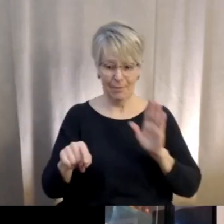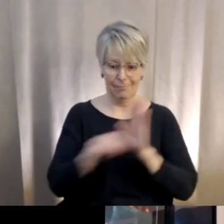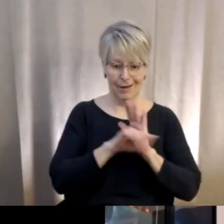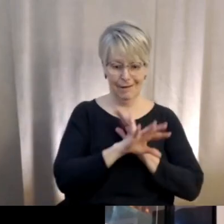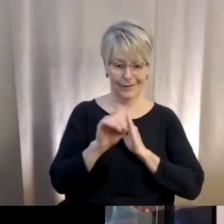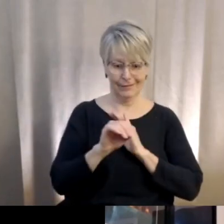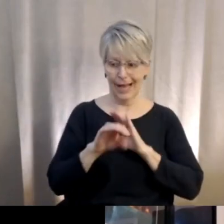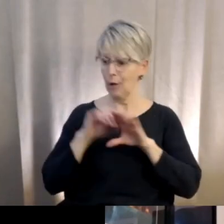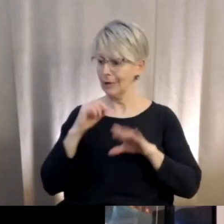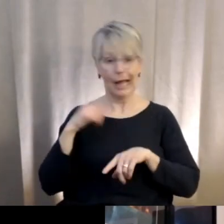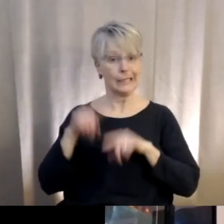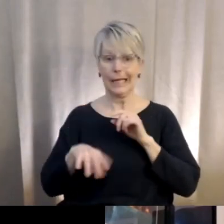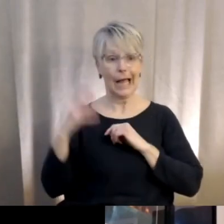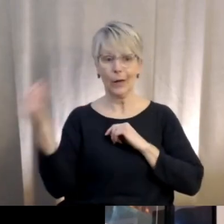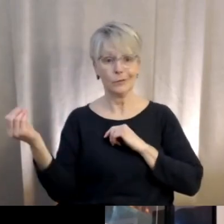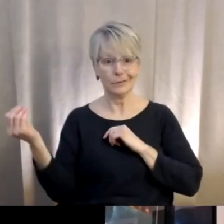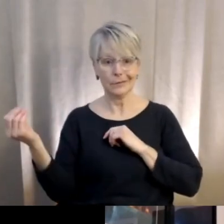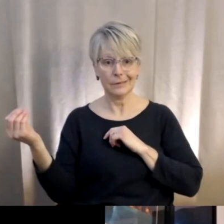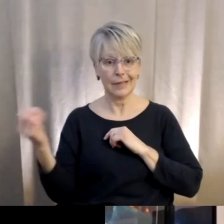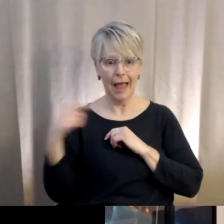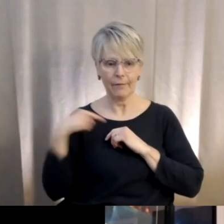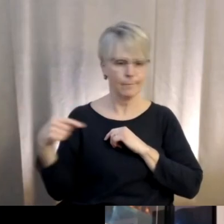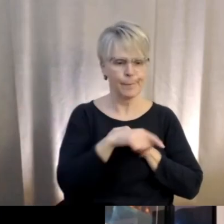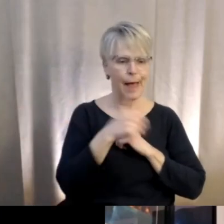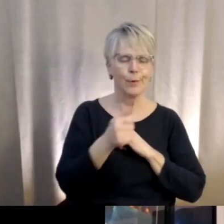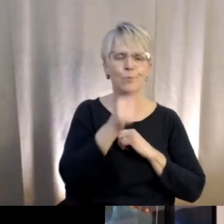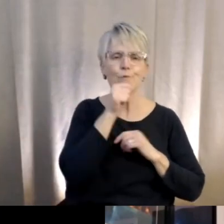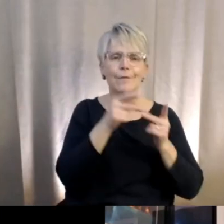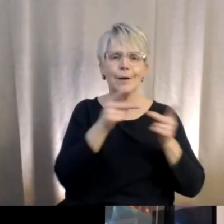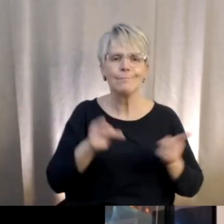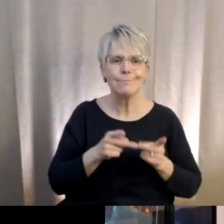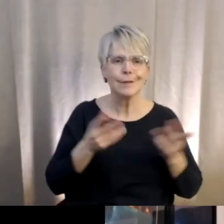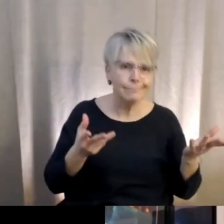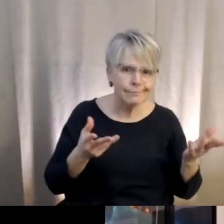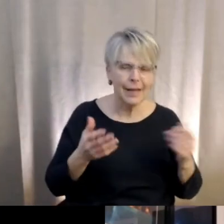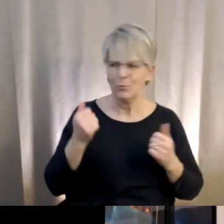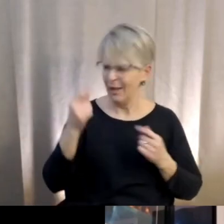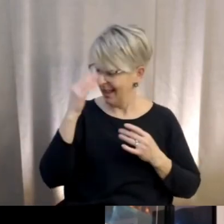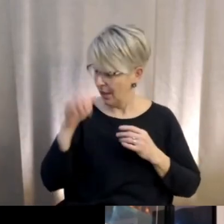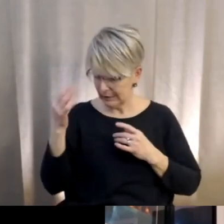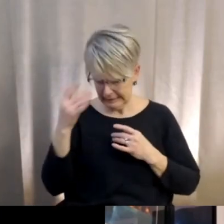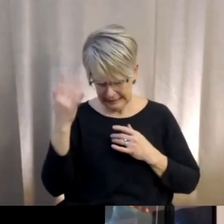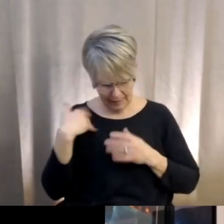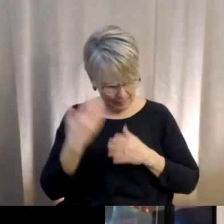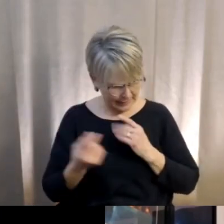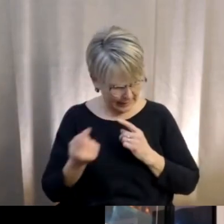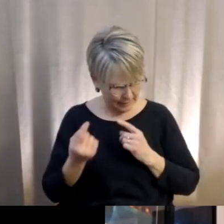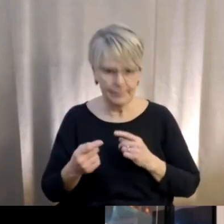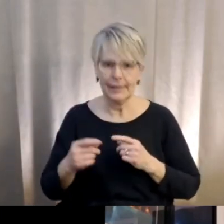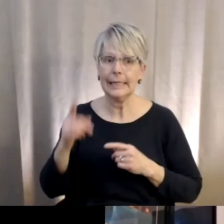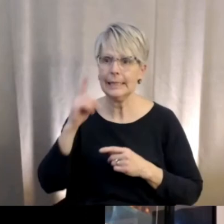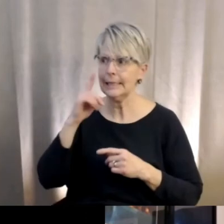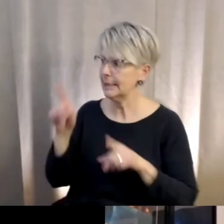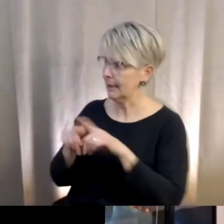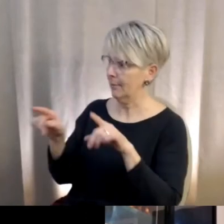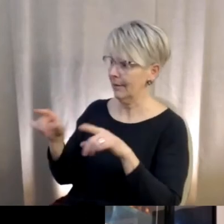can't go outside. Something like that. Trying to think if I'm missing anything. Like today,